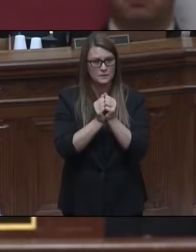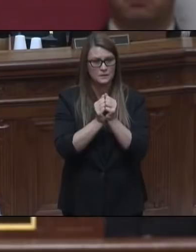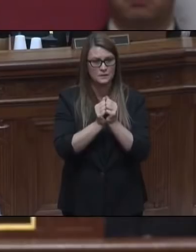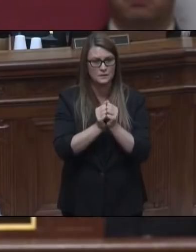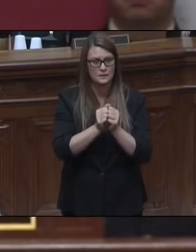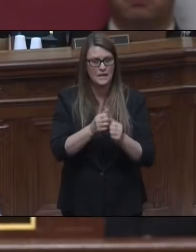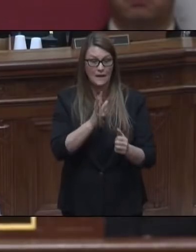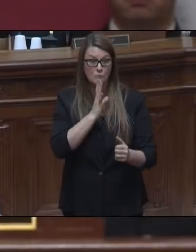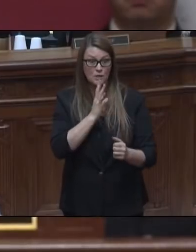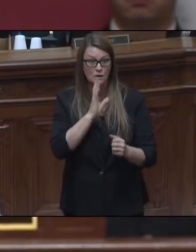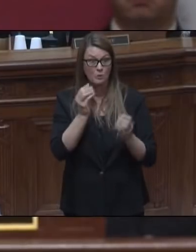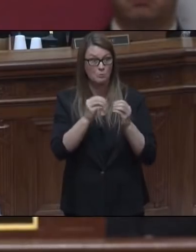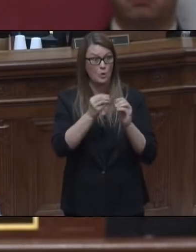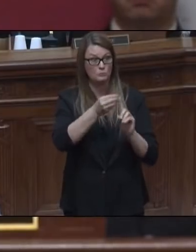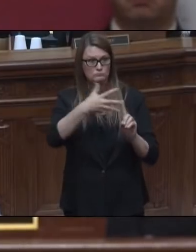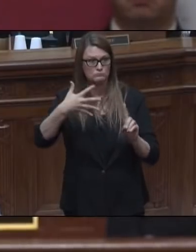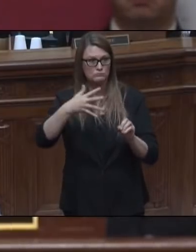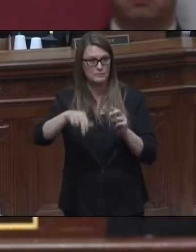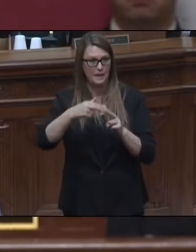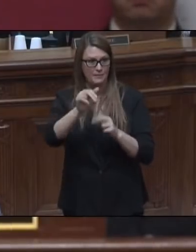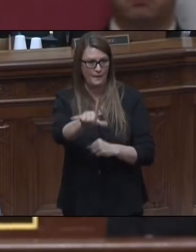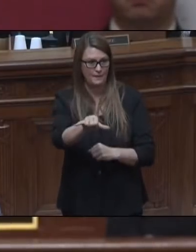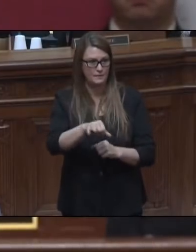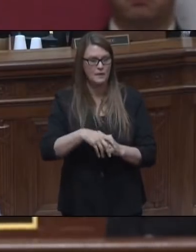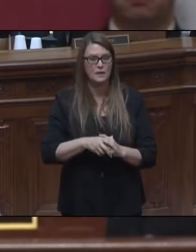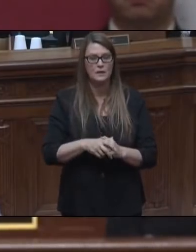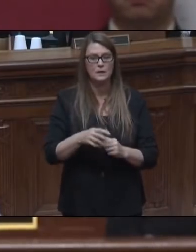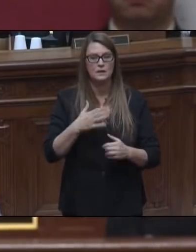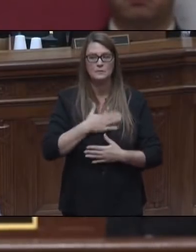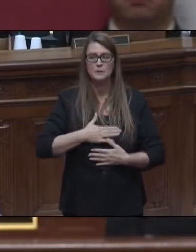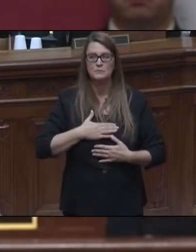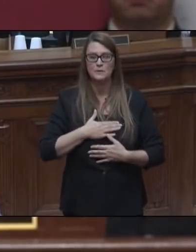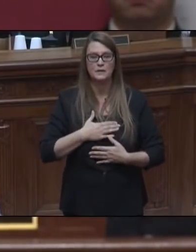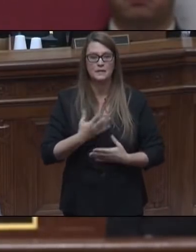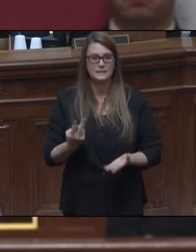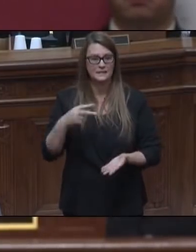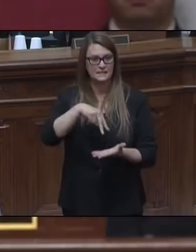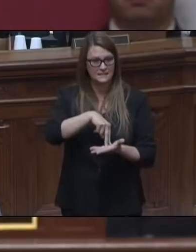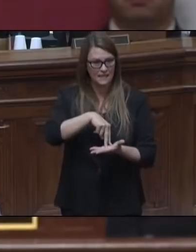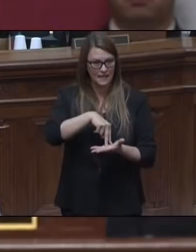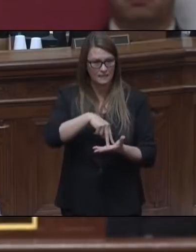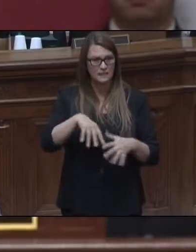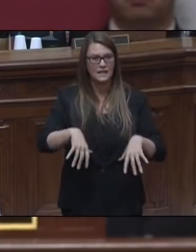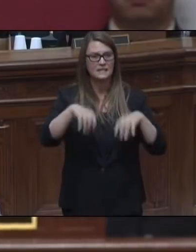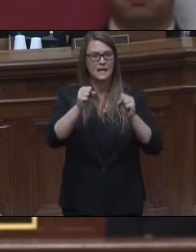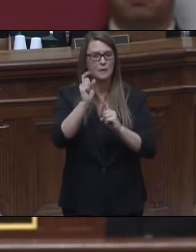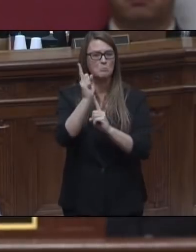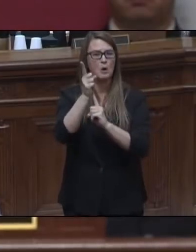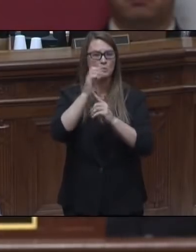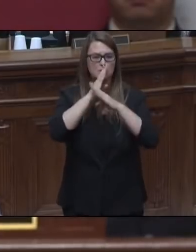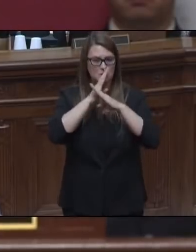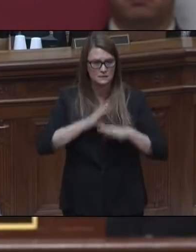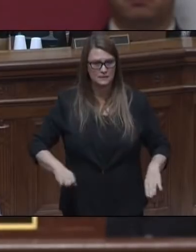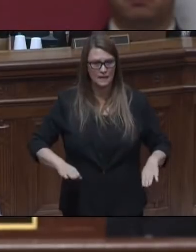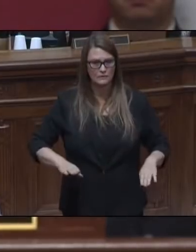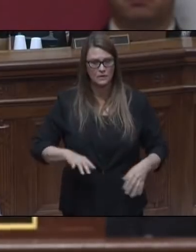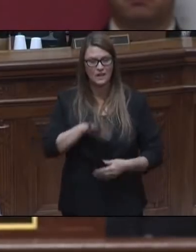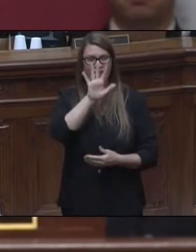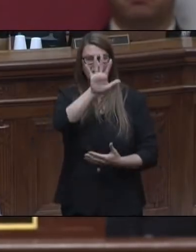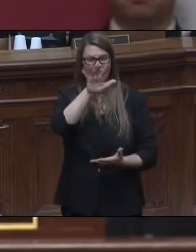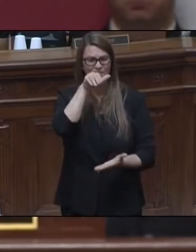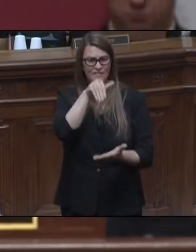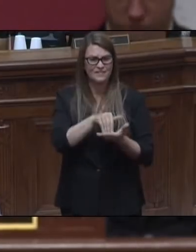second about that. But I'd like you to all stand and us bow in a moment of prayer. We have now lost